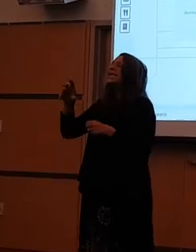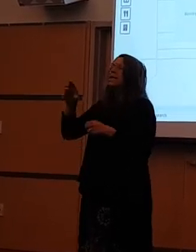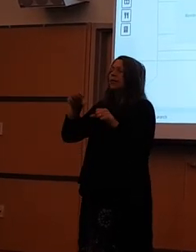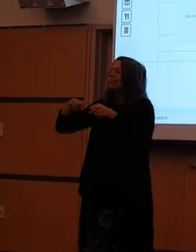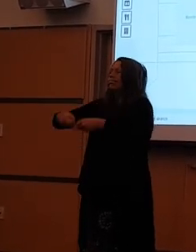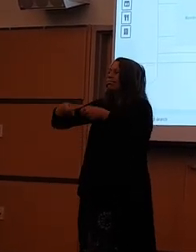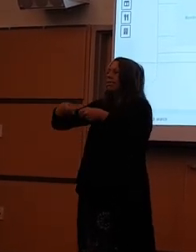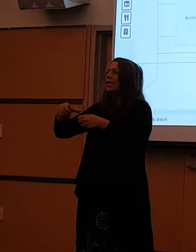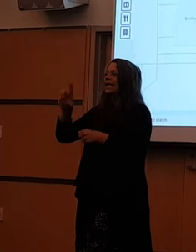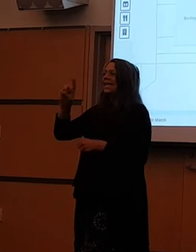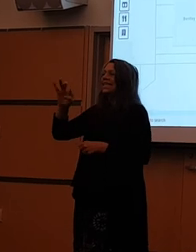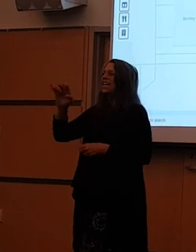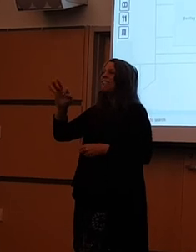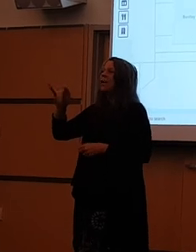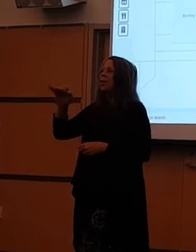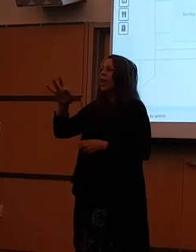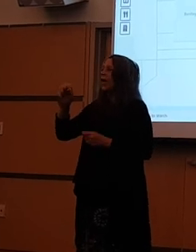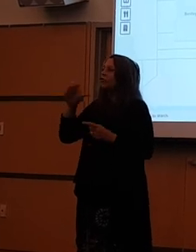fire extinguishers,